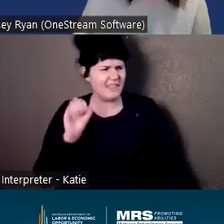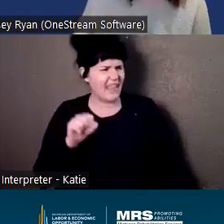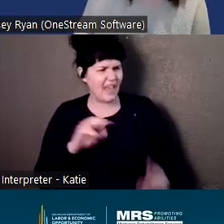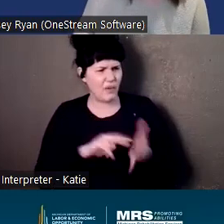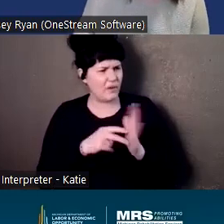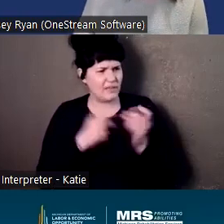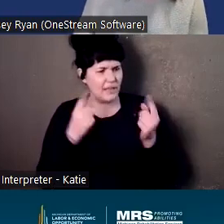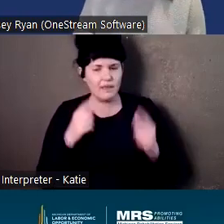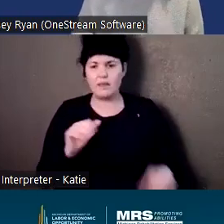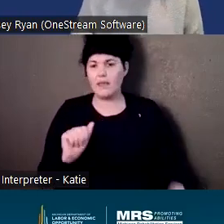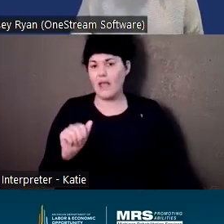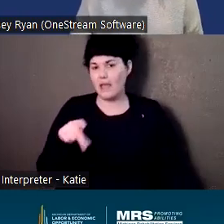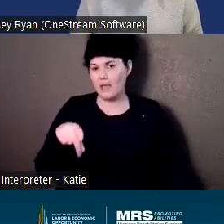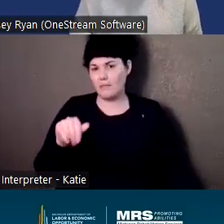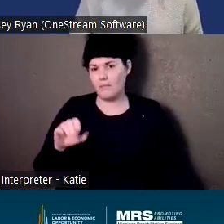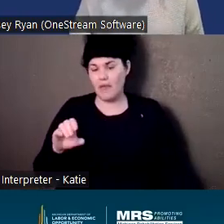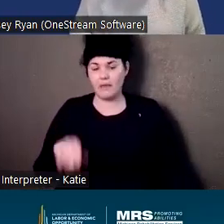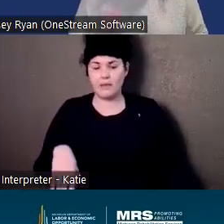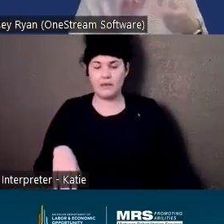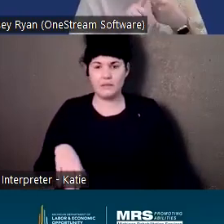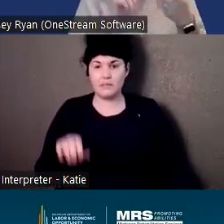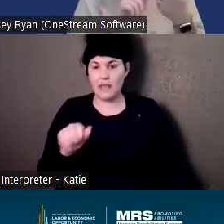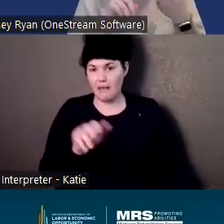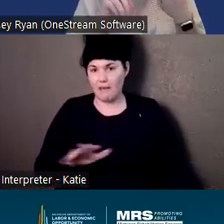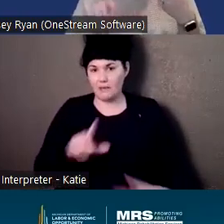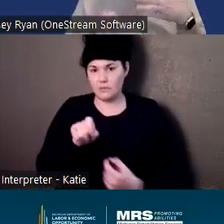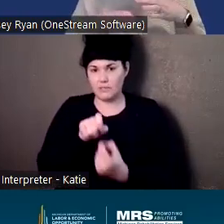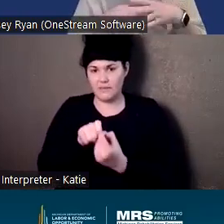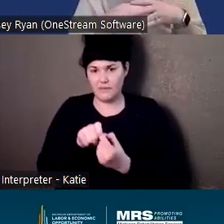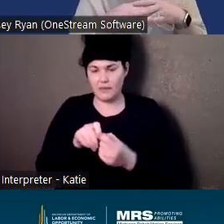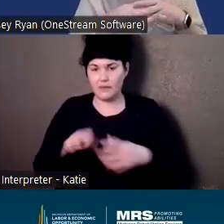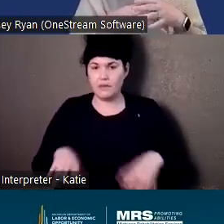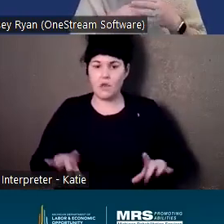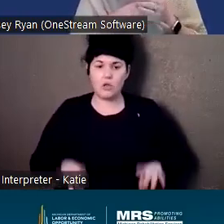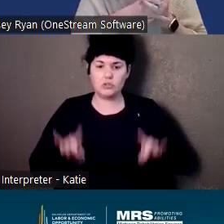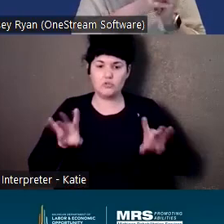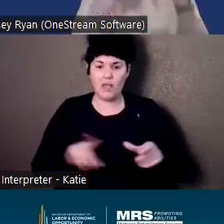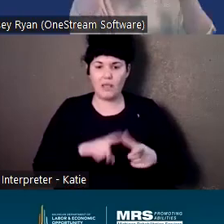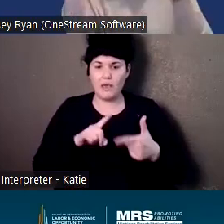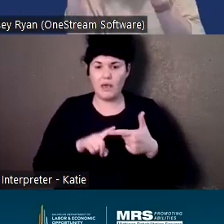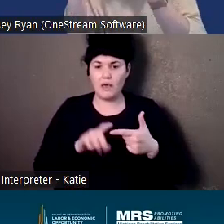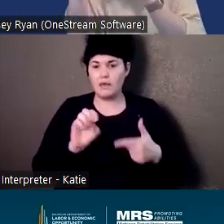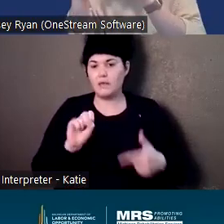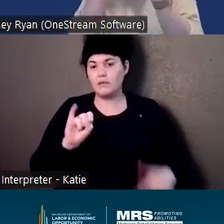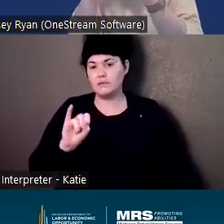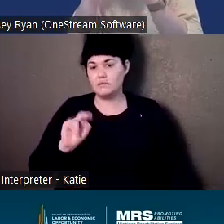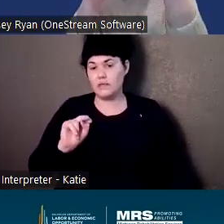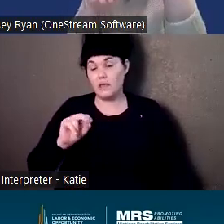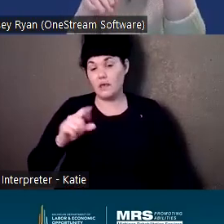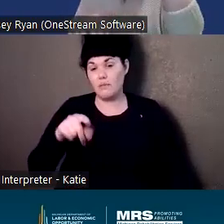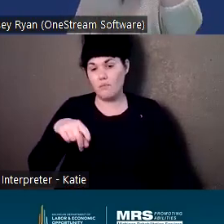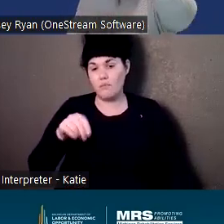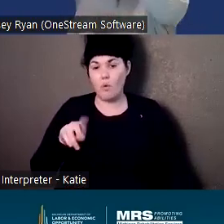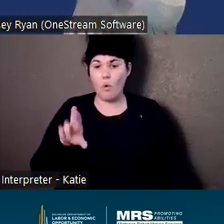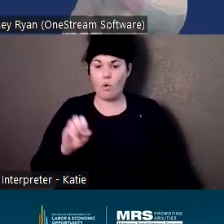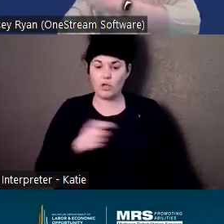So APAC is Asia Pacific. So what that means is Australia, Singapore, China. So anything around the